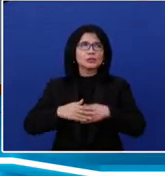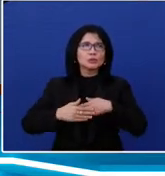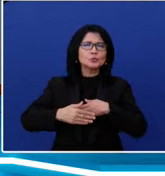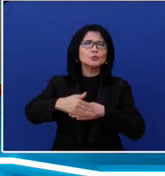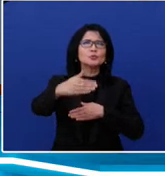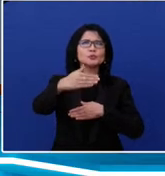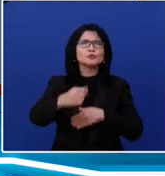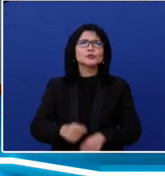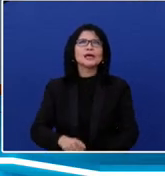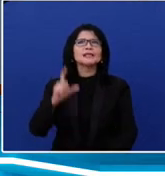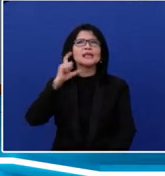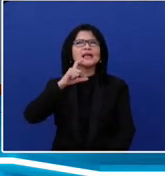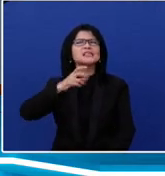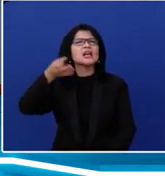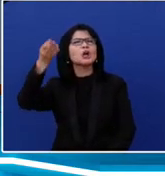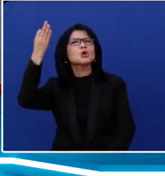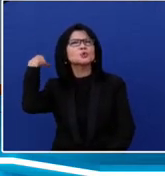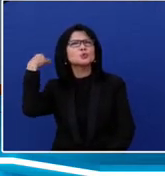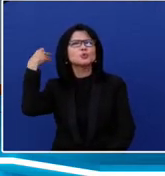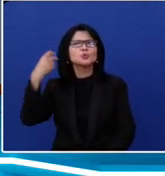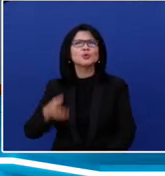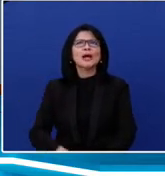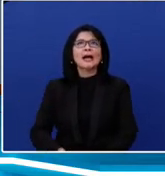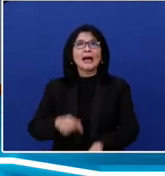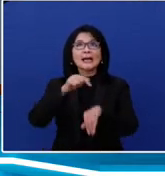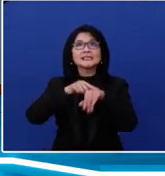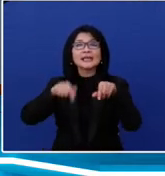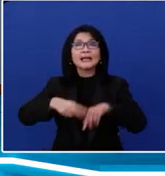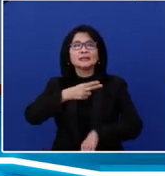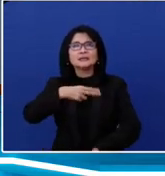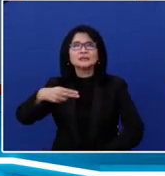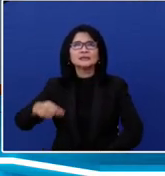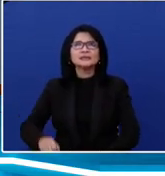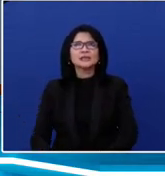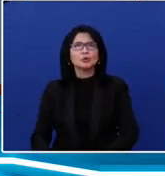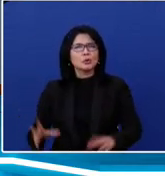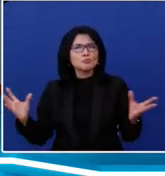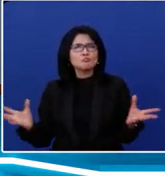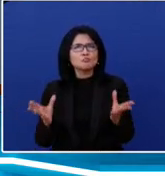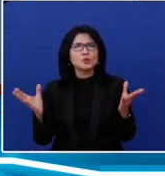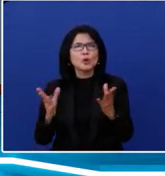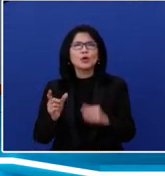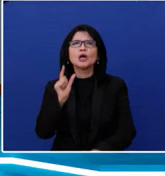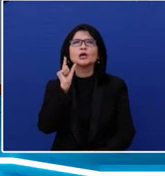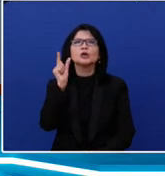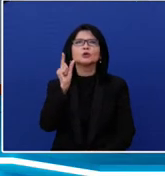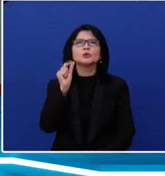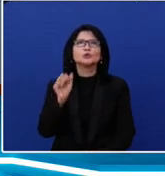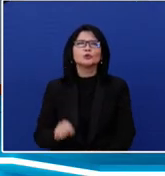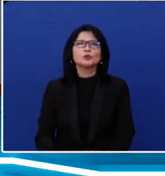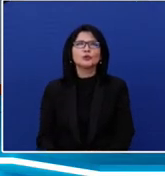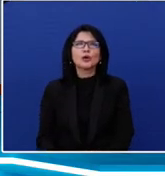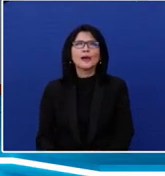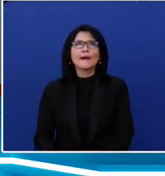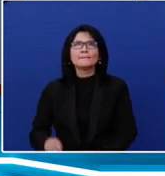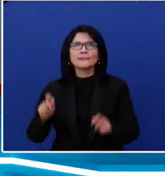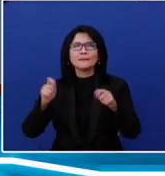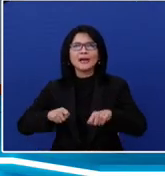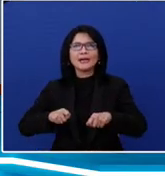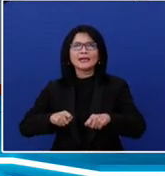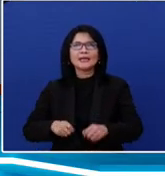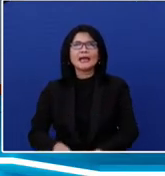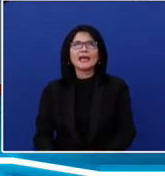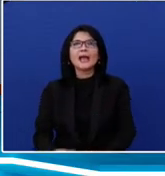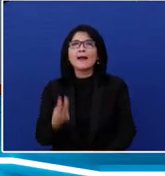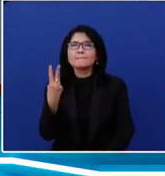Finance Indonesia has encouraged to implement a blended Finance keep this idea Is there